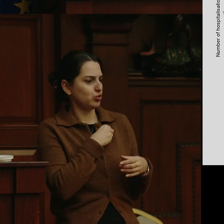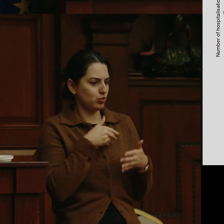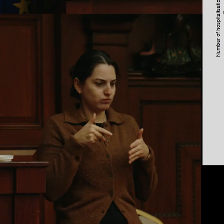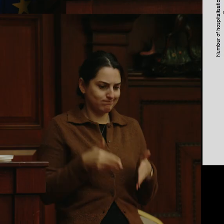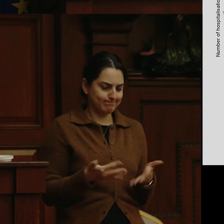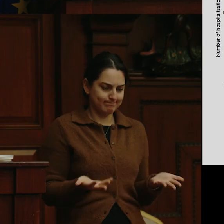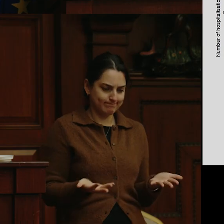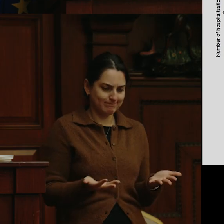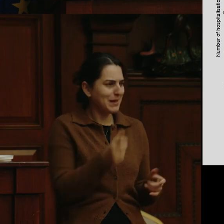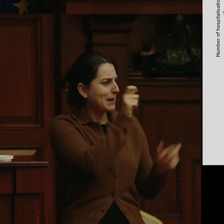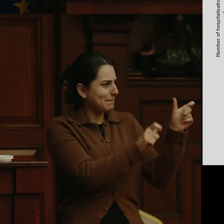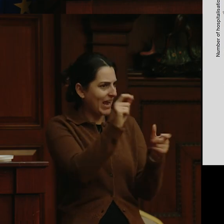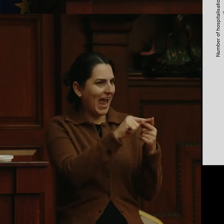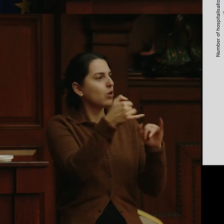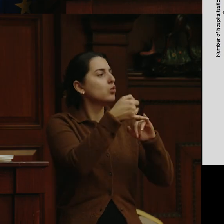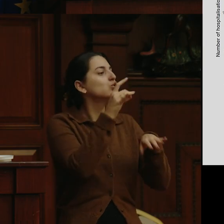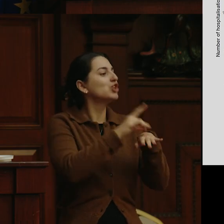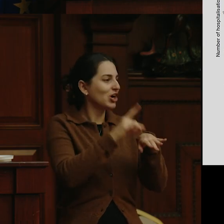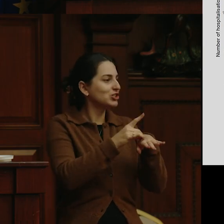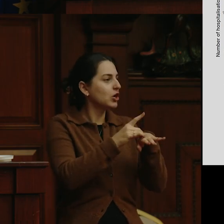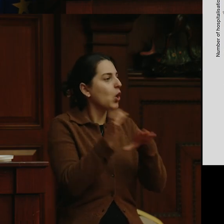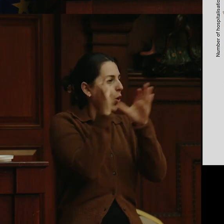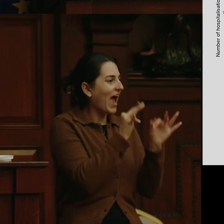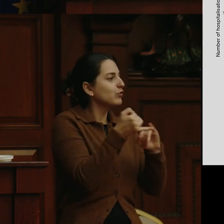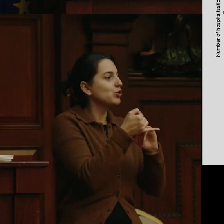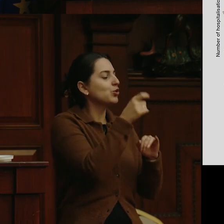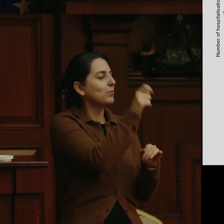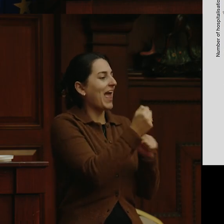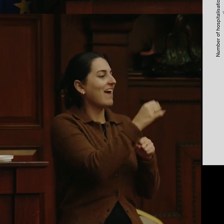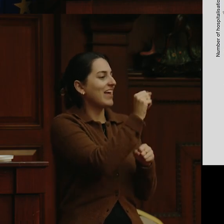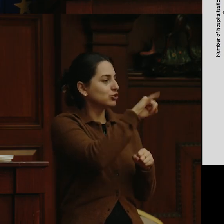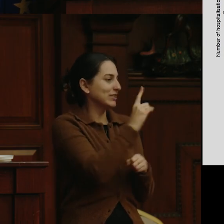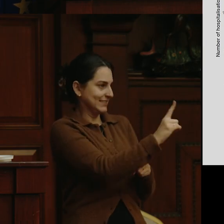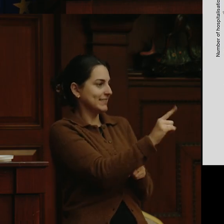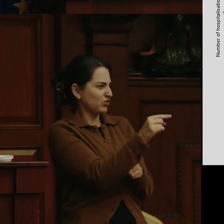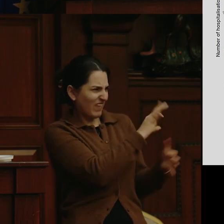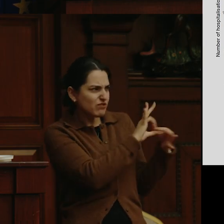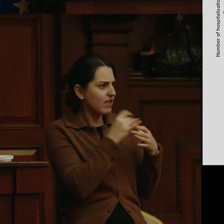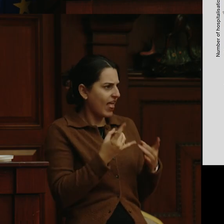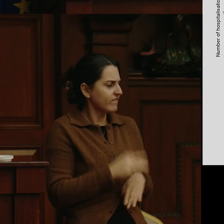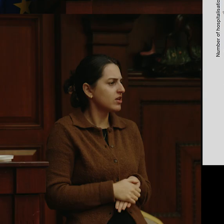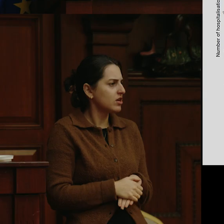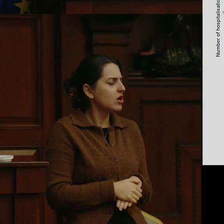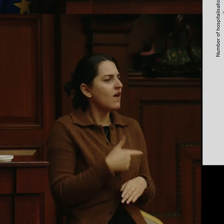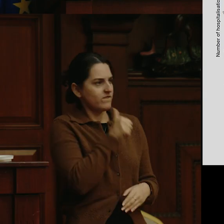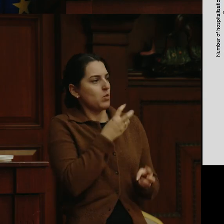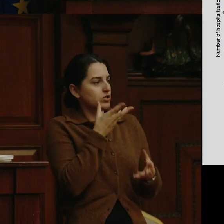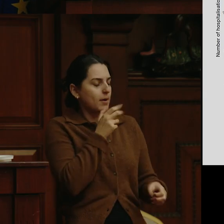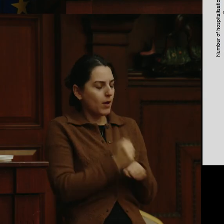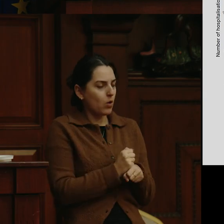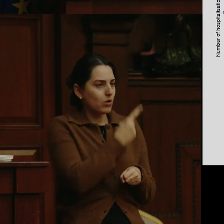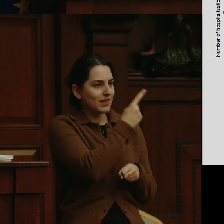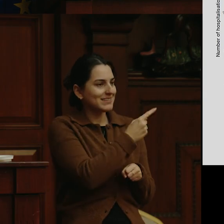to patients and doctors who look after patients with Sjögren's disease. So the first thing I want to talk about is